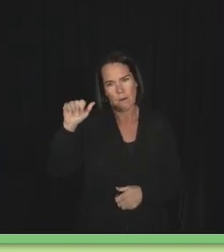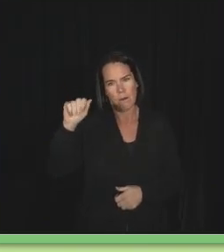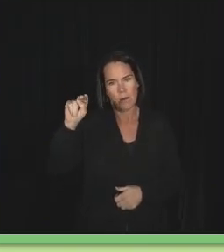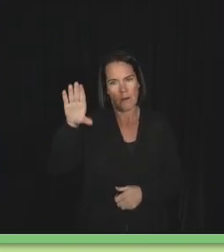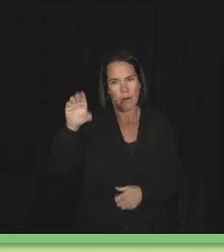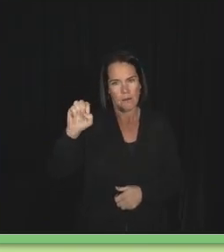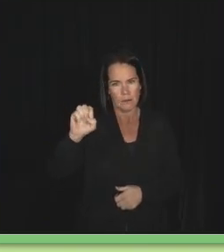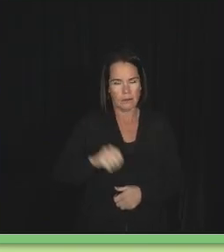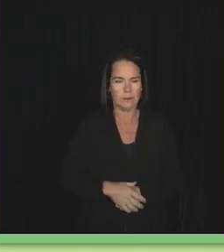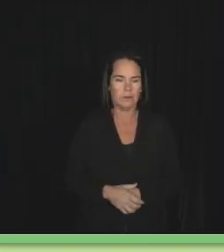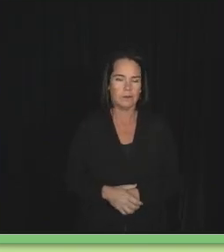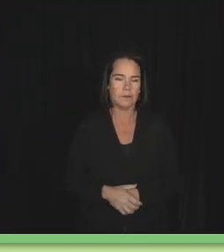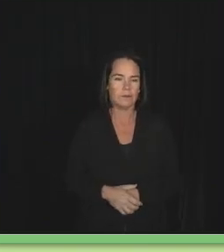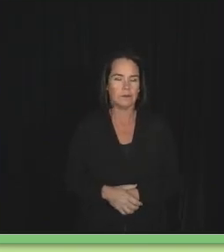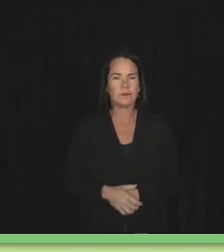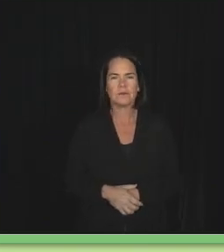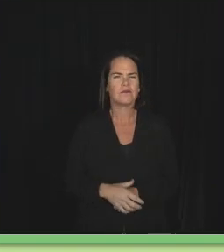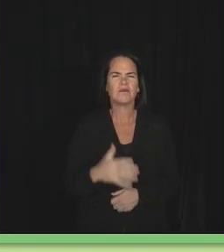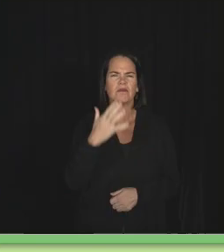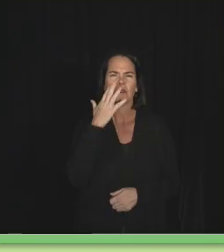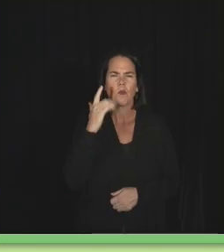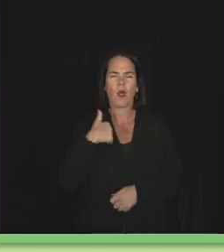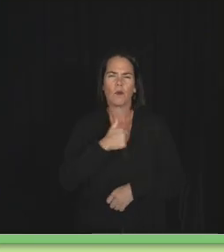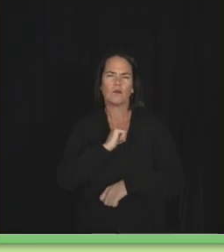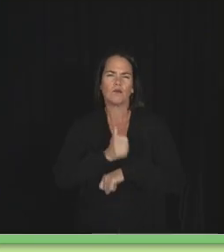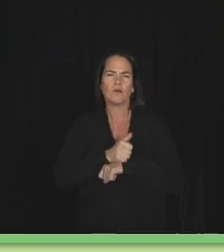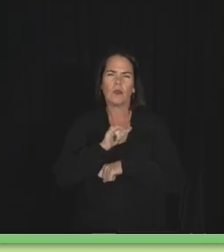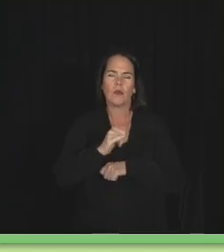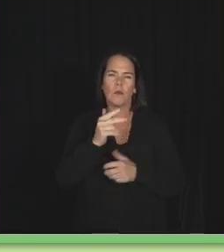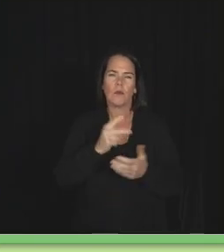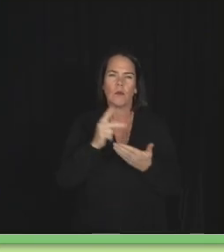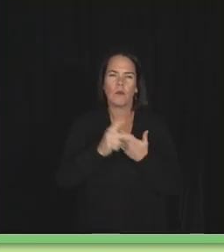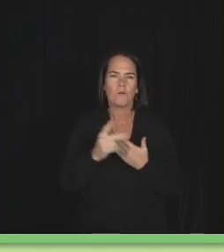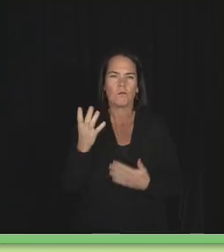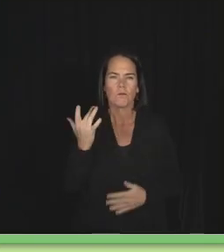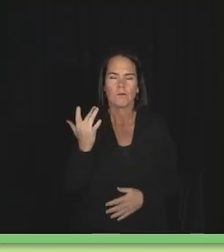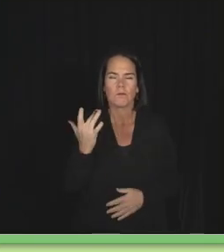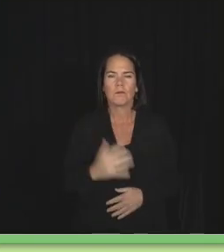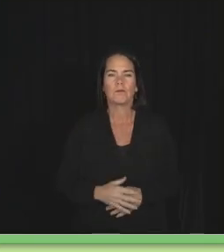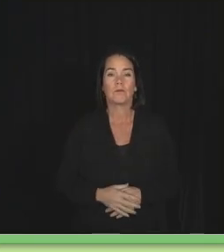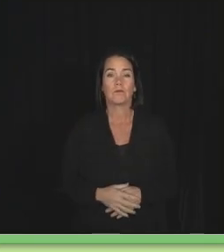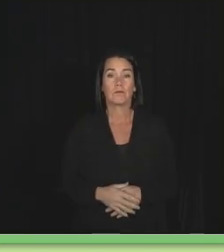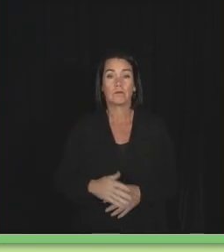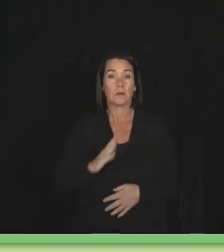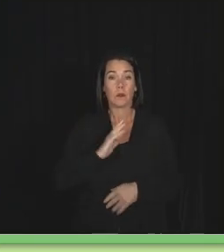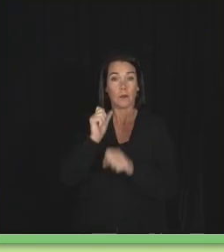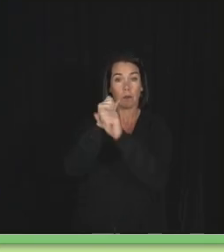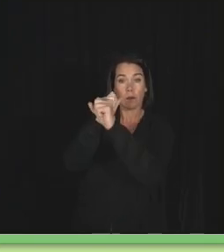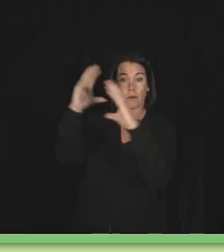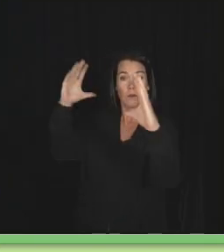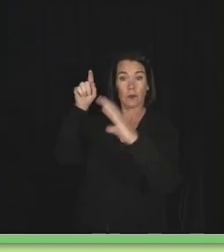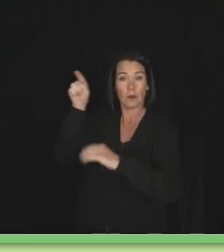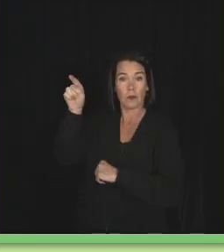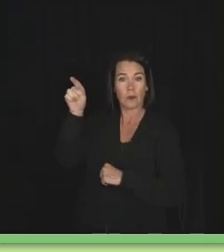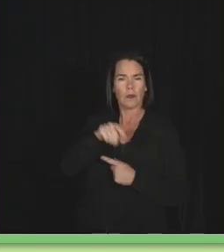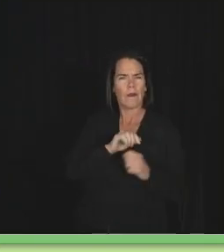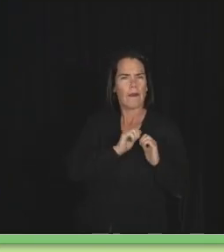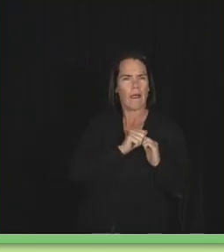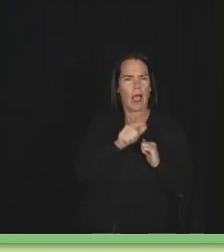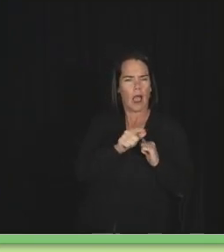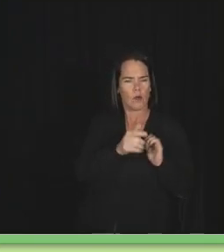So why did we create this program? Our vision is to simplify how you run AI ML